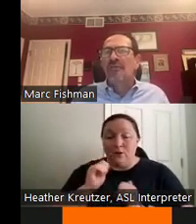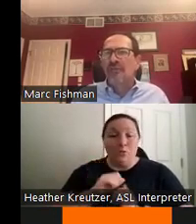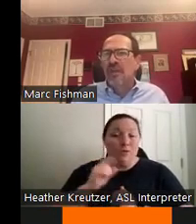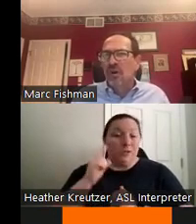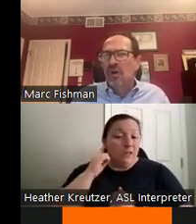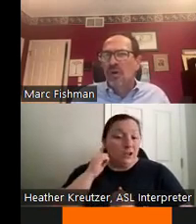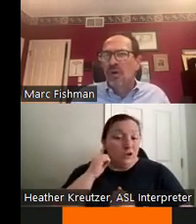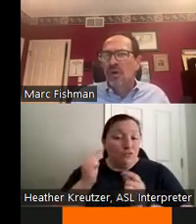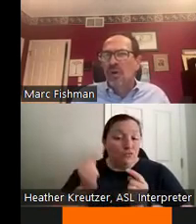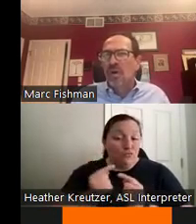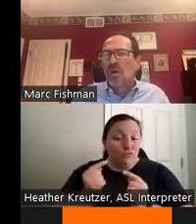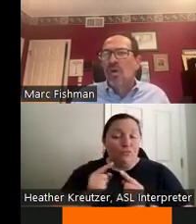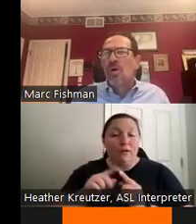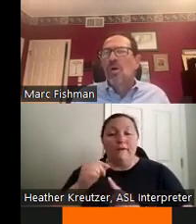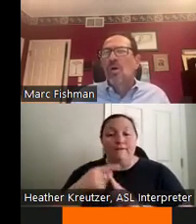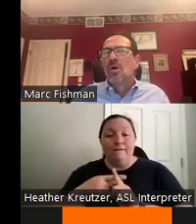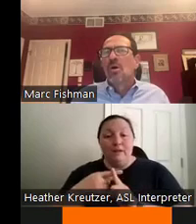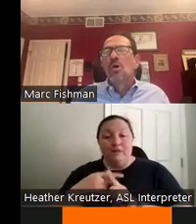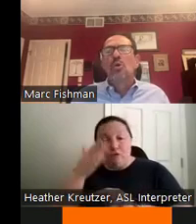earache and a fever